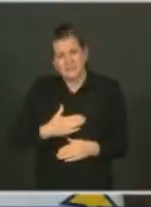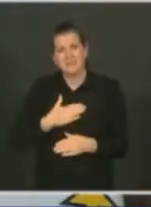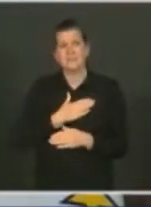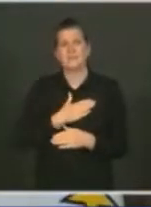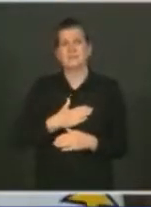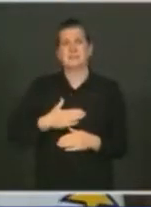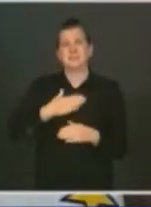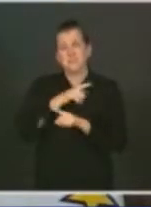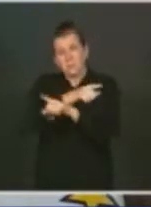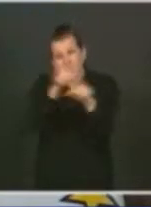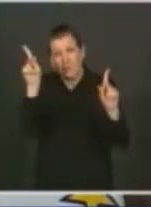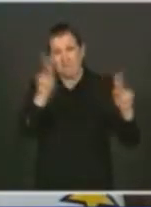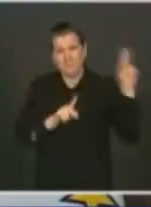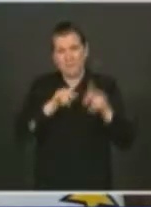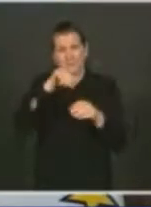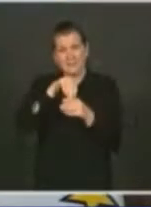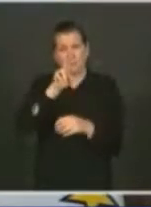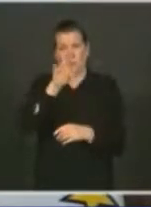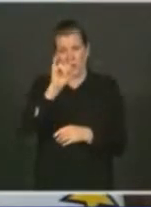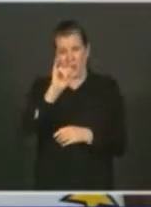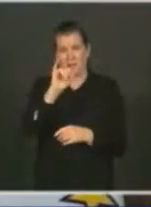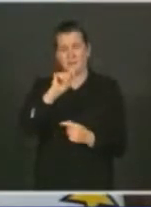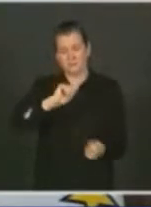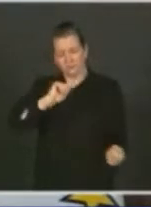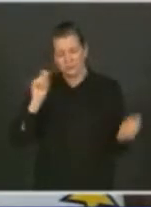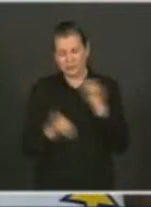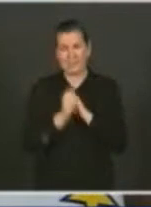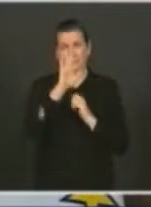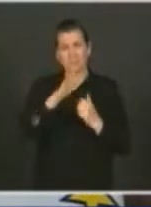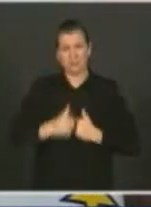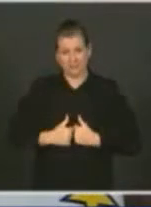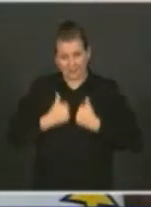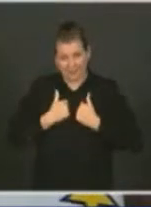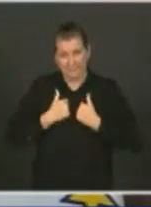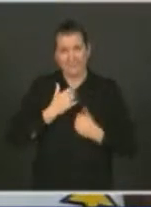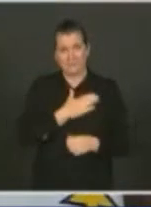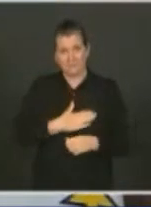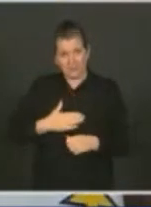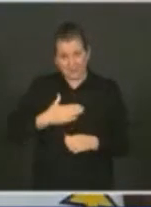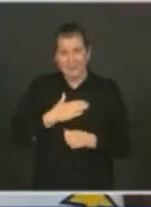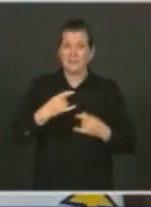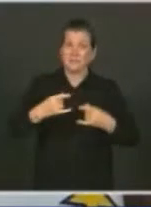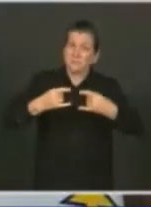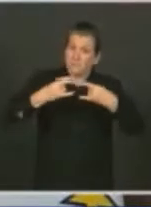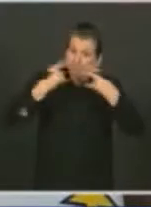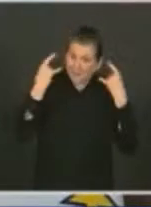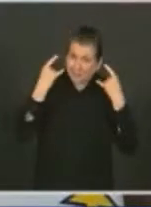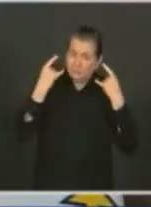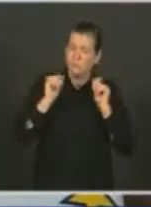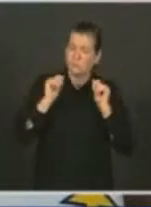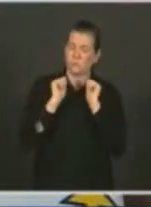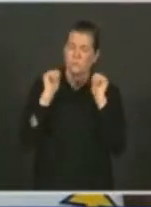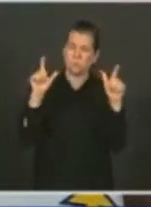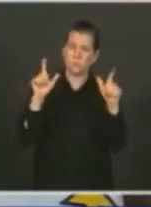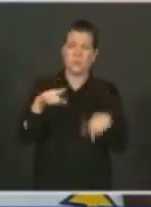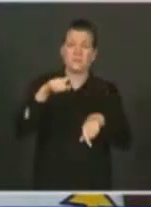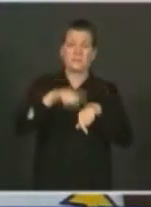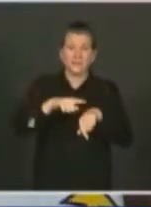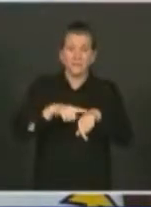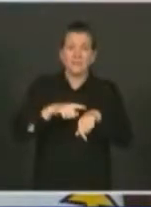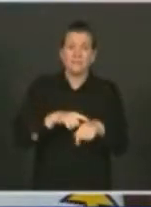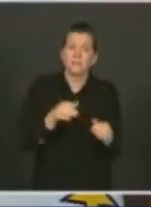to make changes in your life, to wear your mask always, to